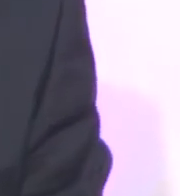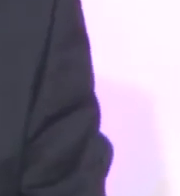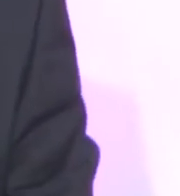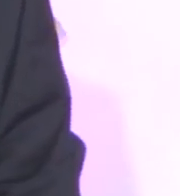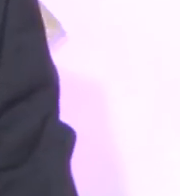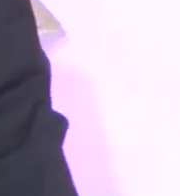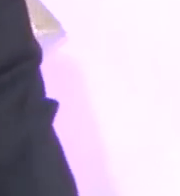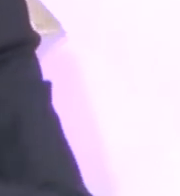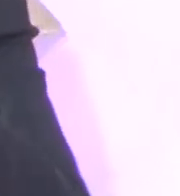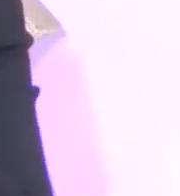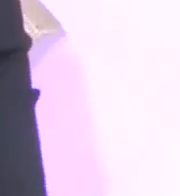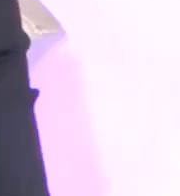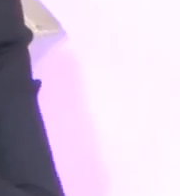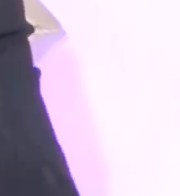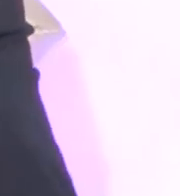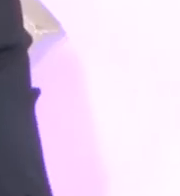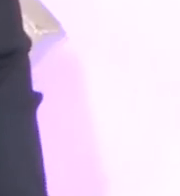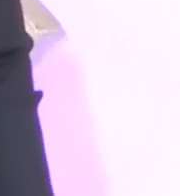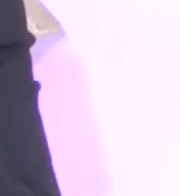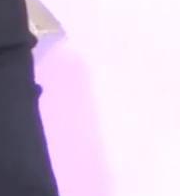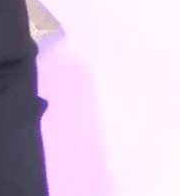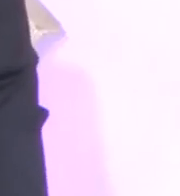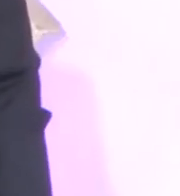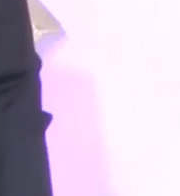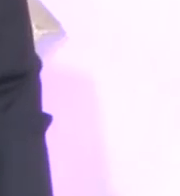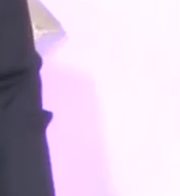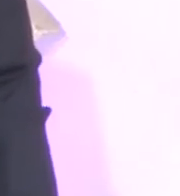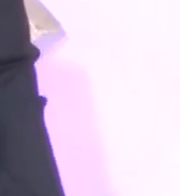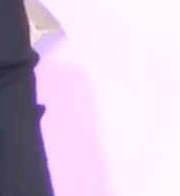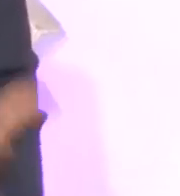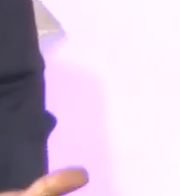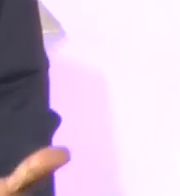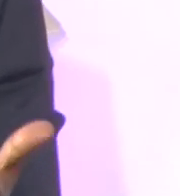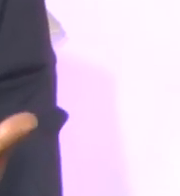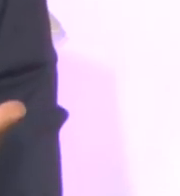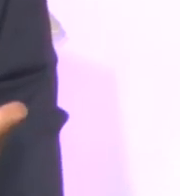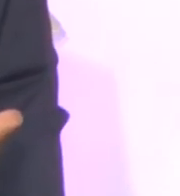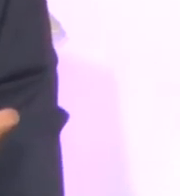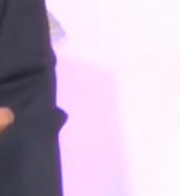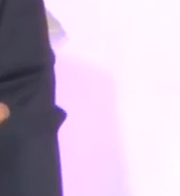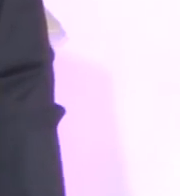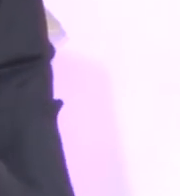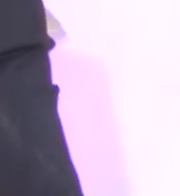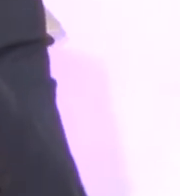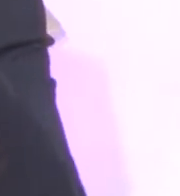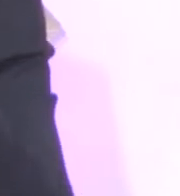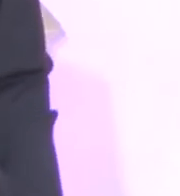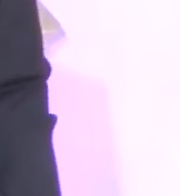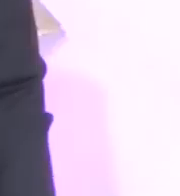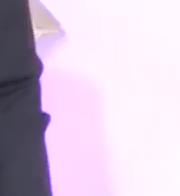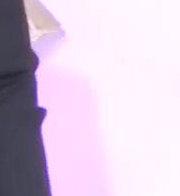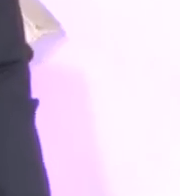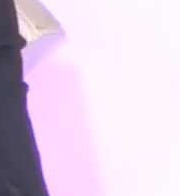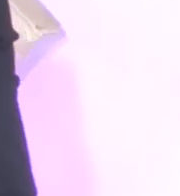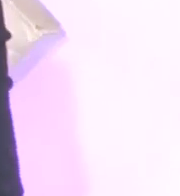not singing the right way. Please take the attitude of worship. Send a message if you see something, but don't